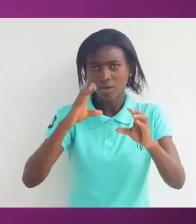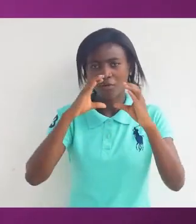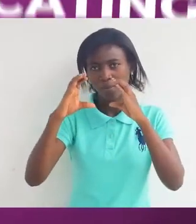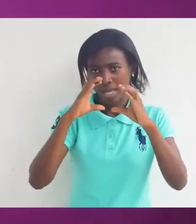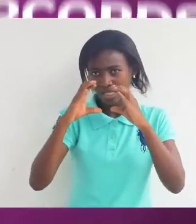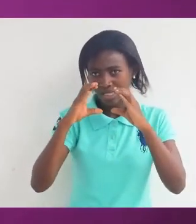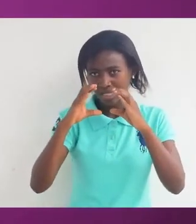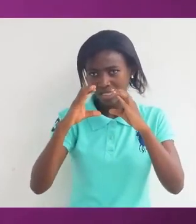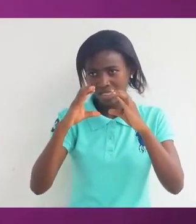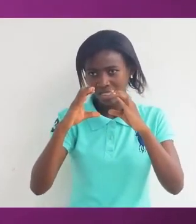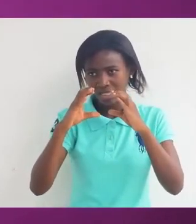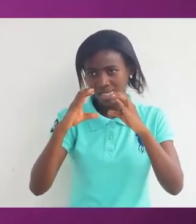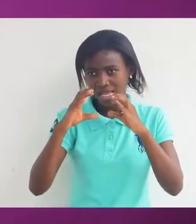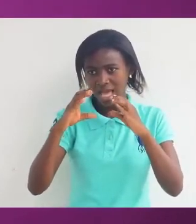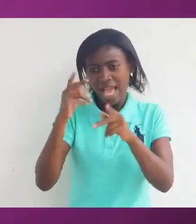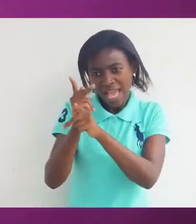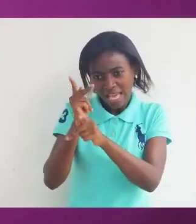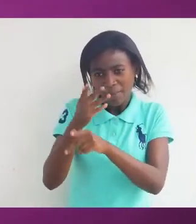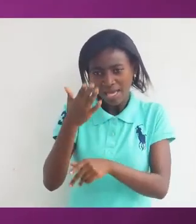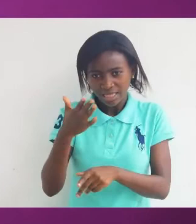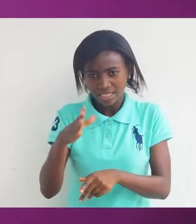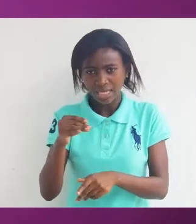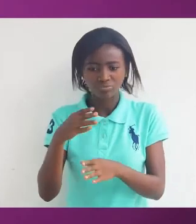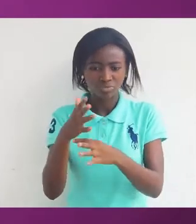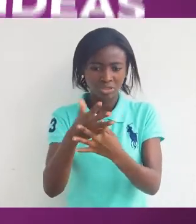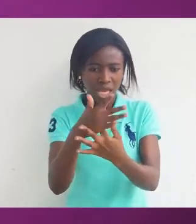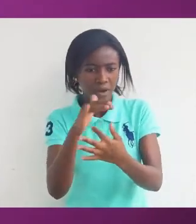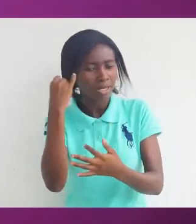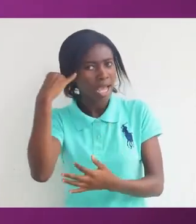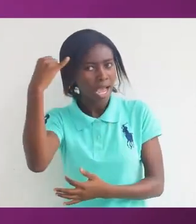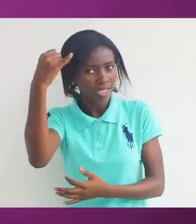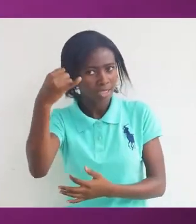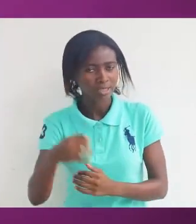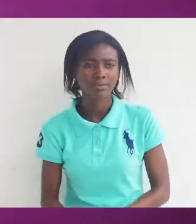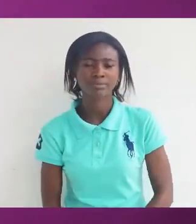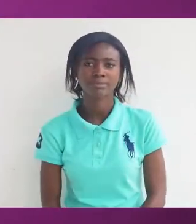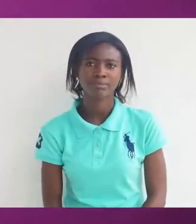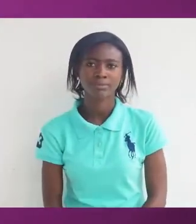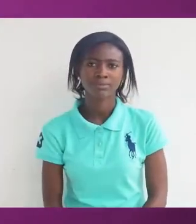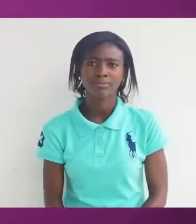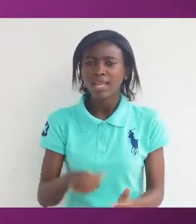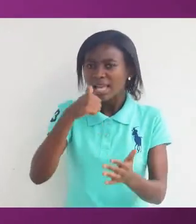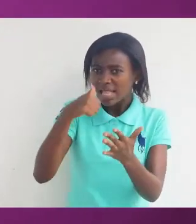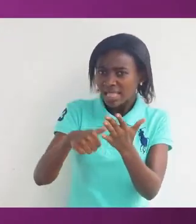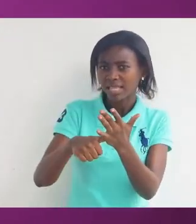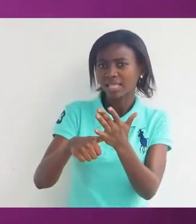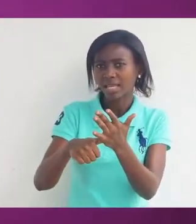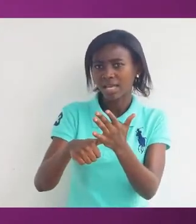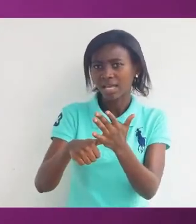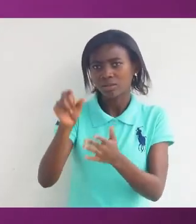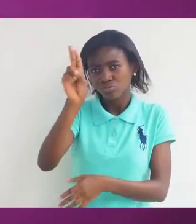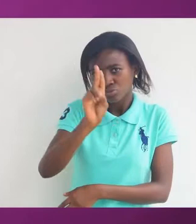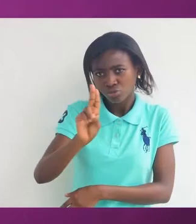communicating, keeping records, and sharing ideas. The letter forms